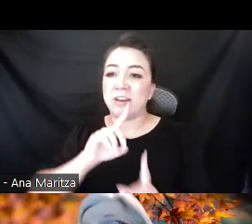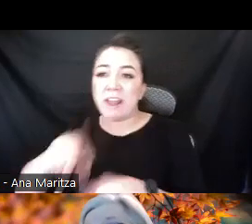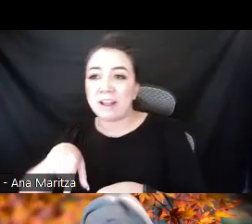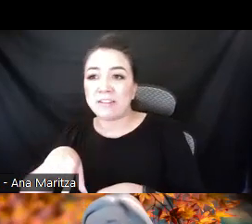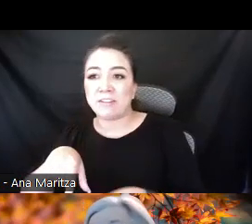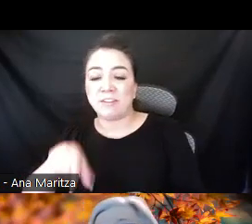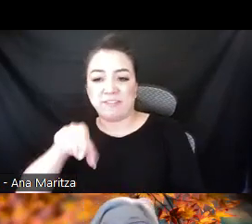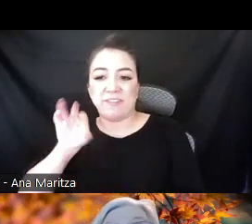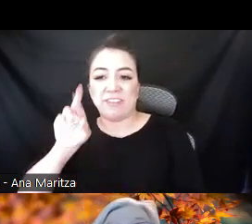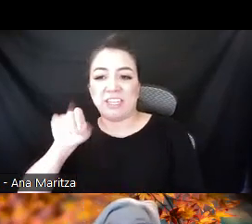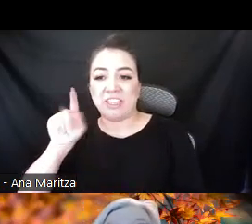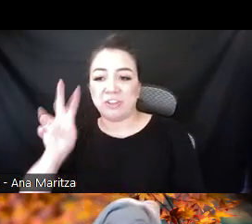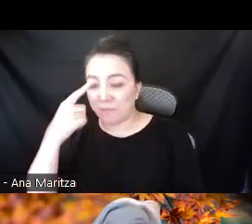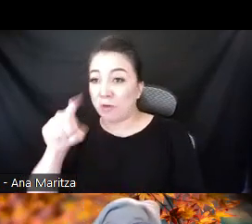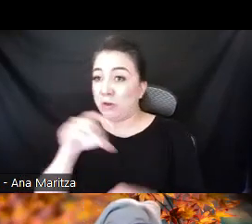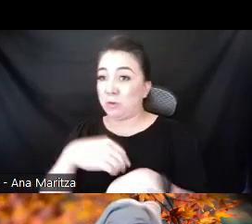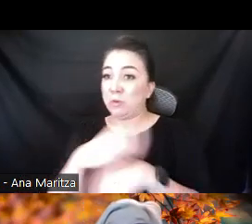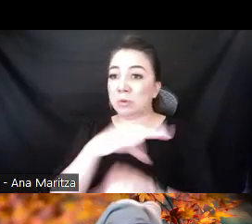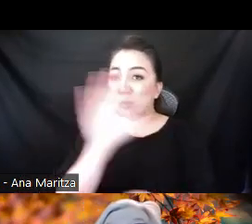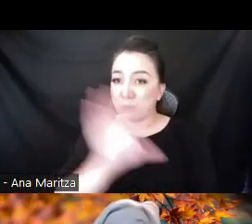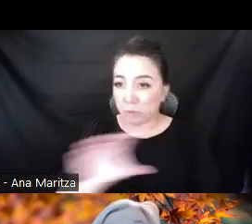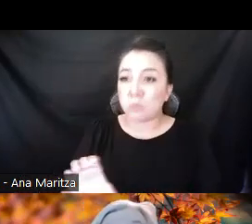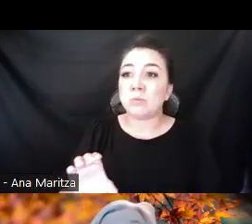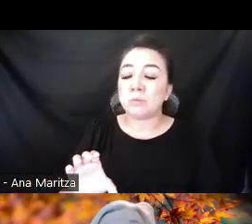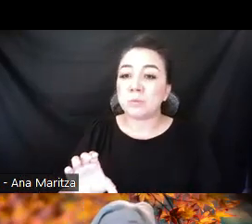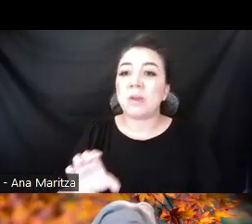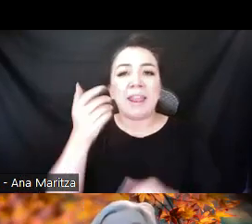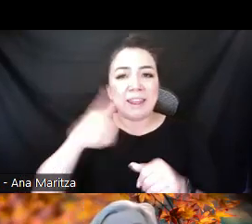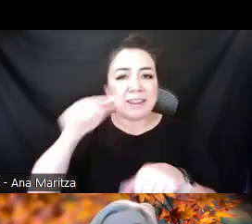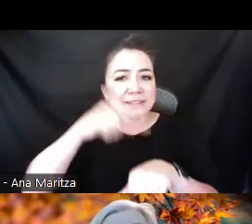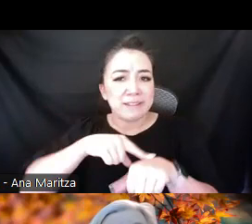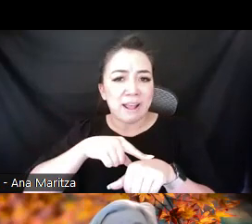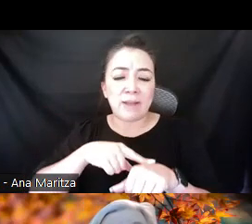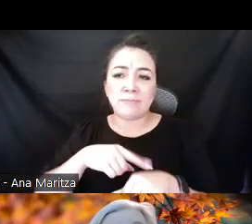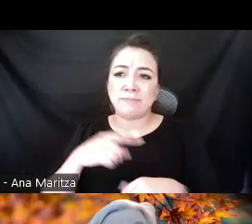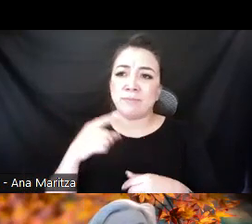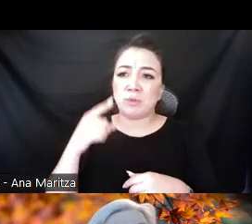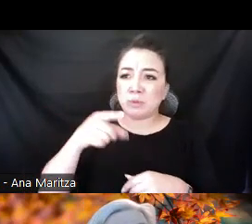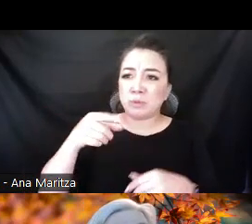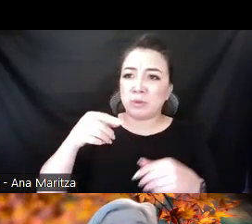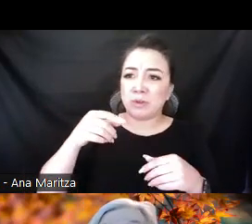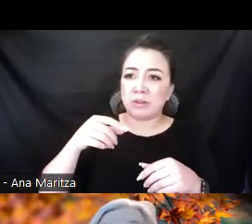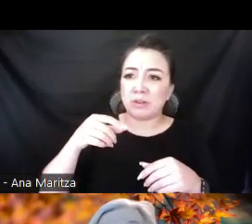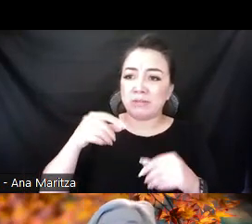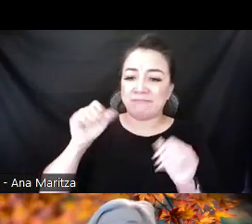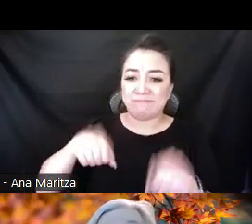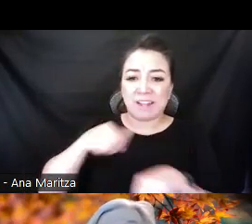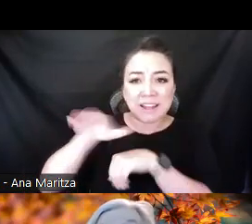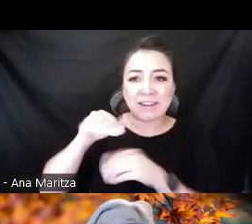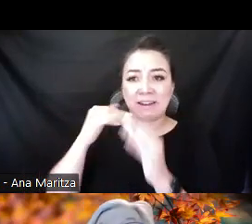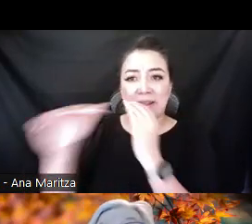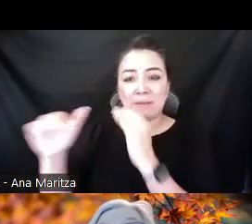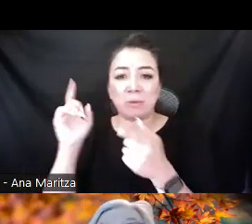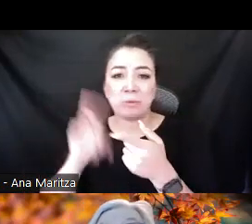of Zoom. And at any time, you are able to send an email